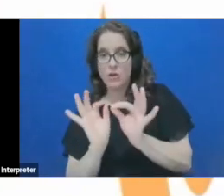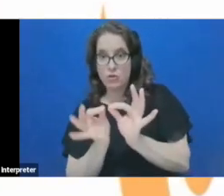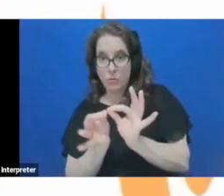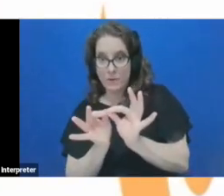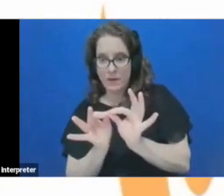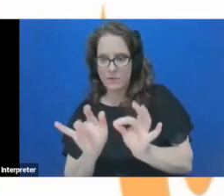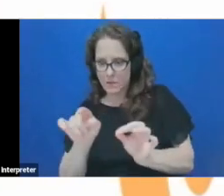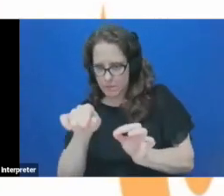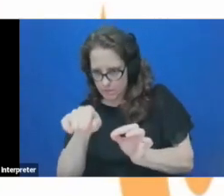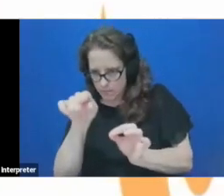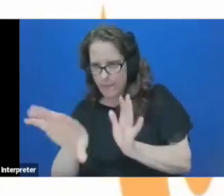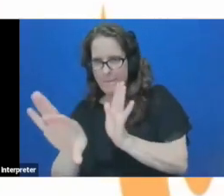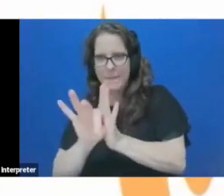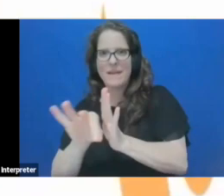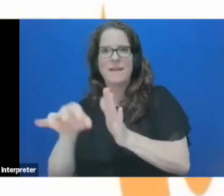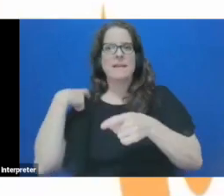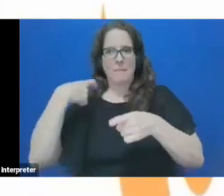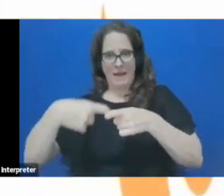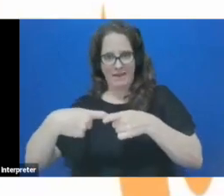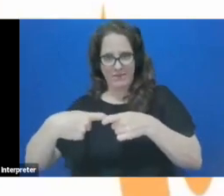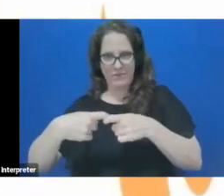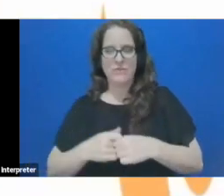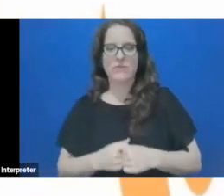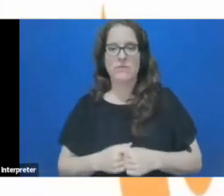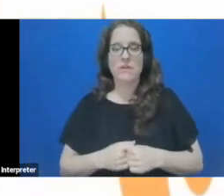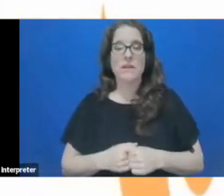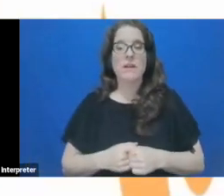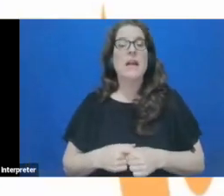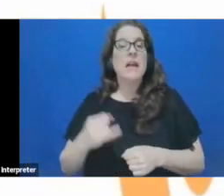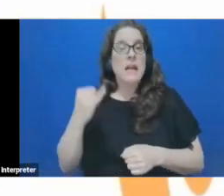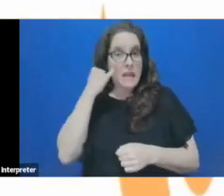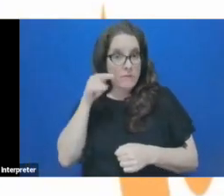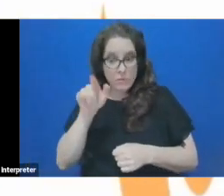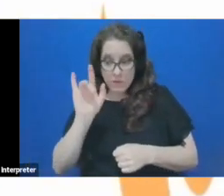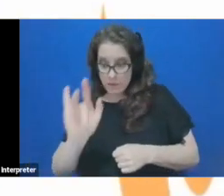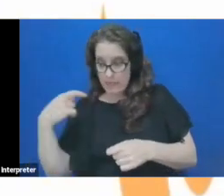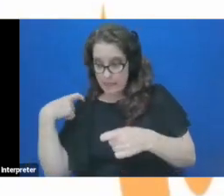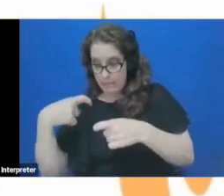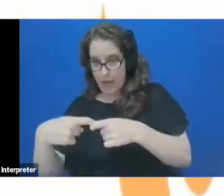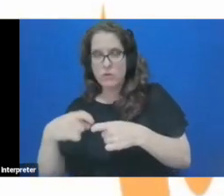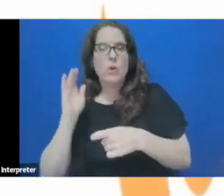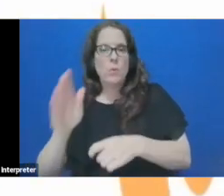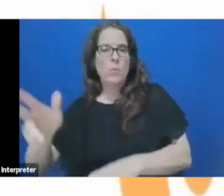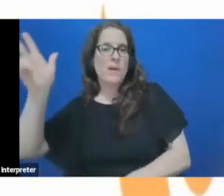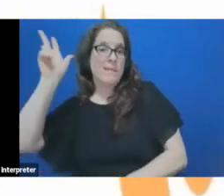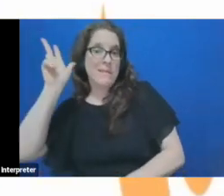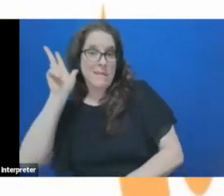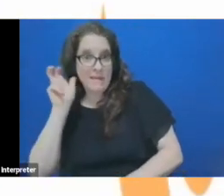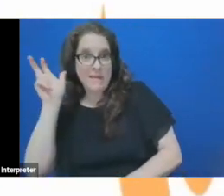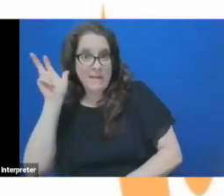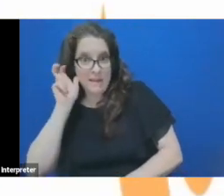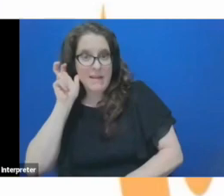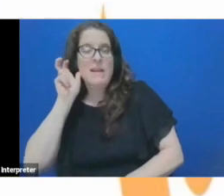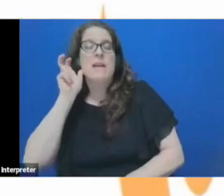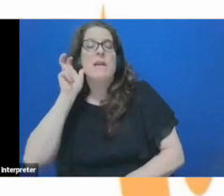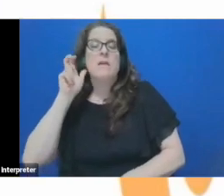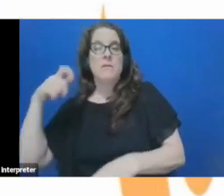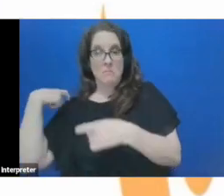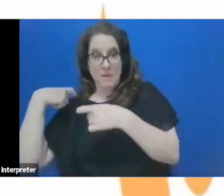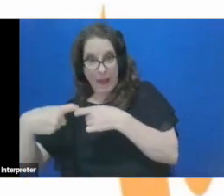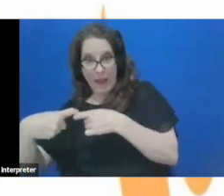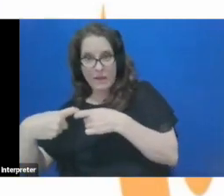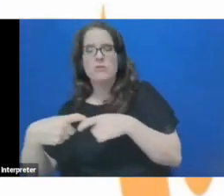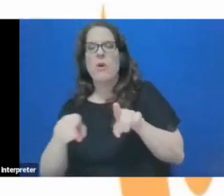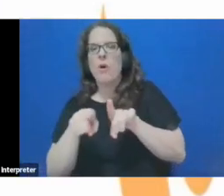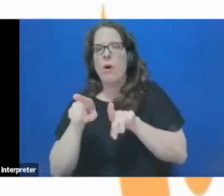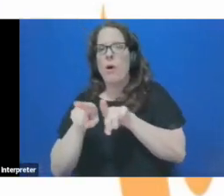the Spanish channel. Participants in a language channel will hear the translated audio and also the original audio at a lower volume.